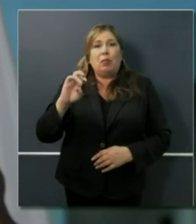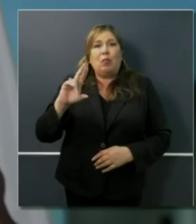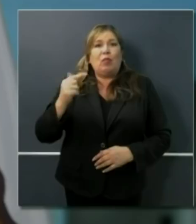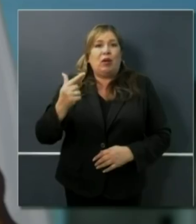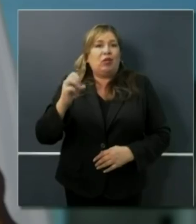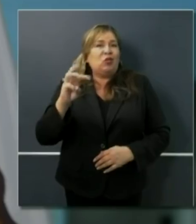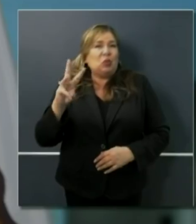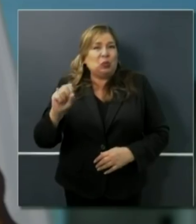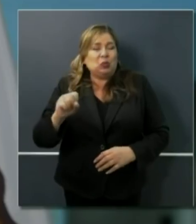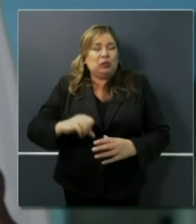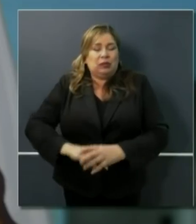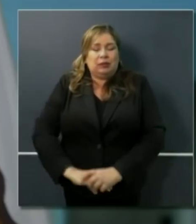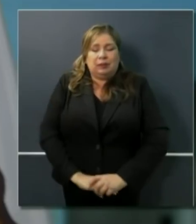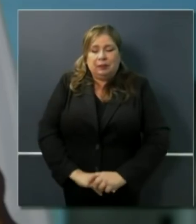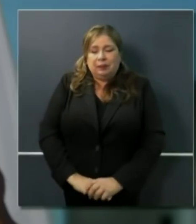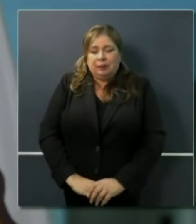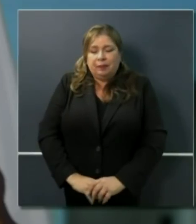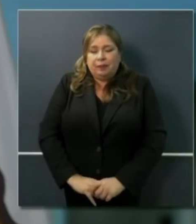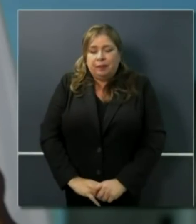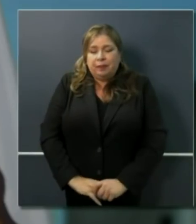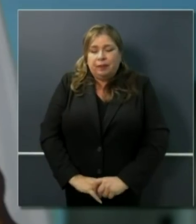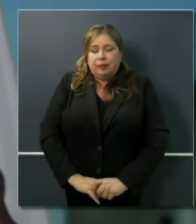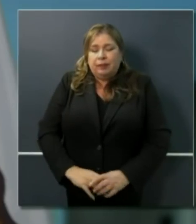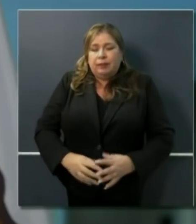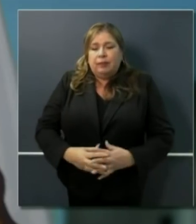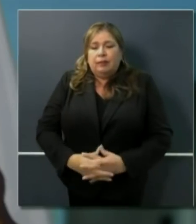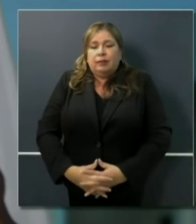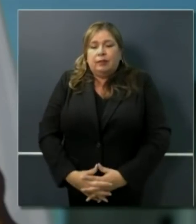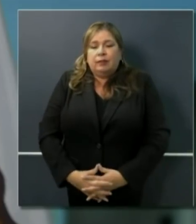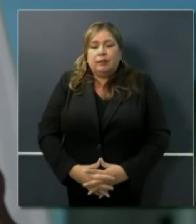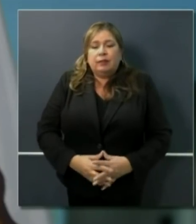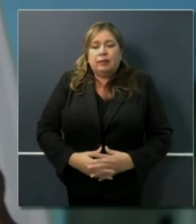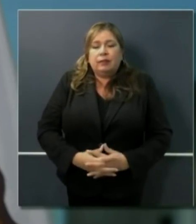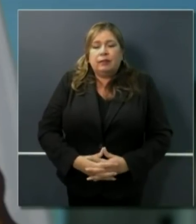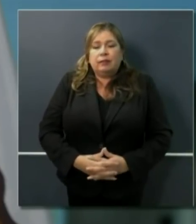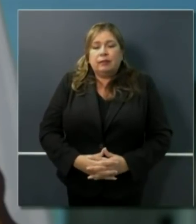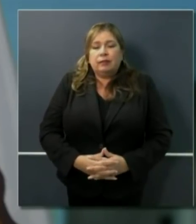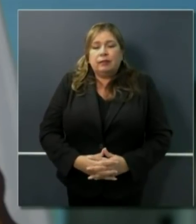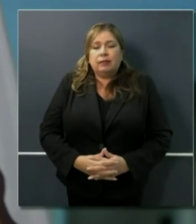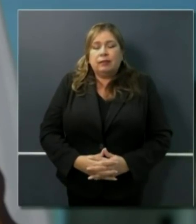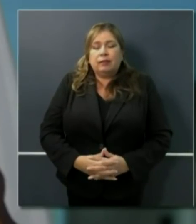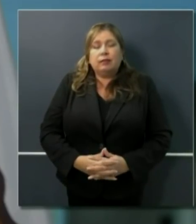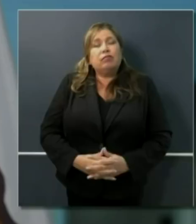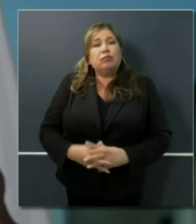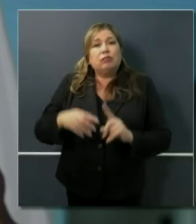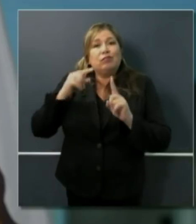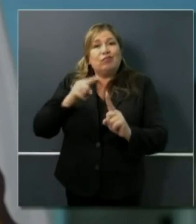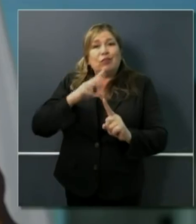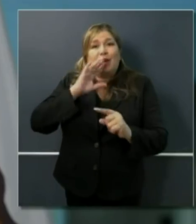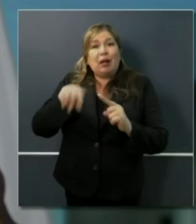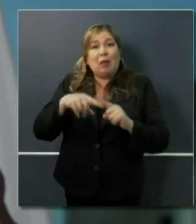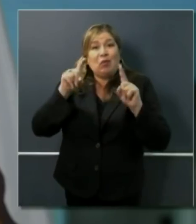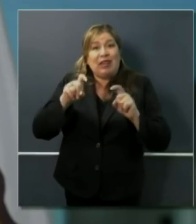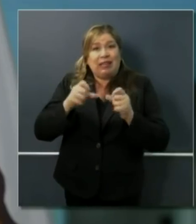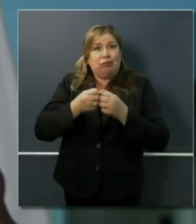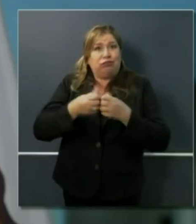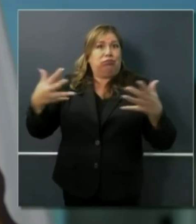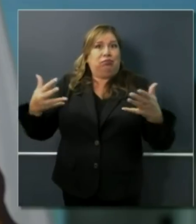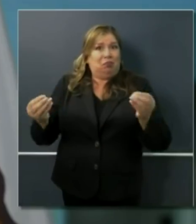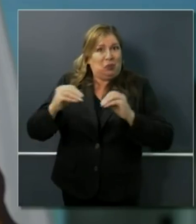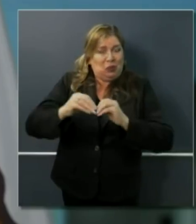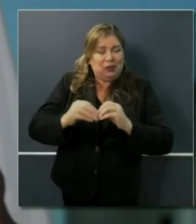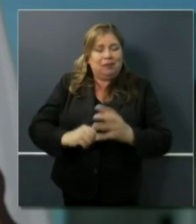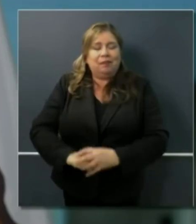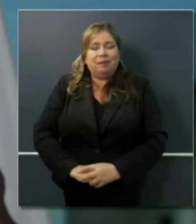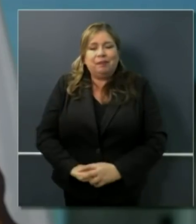Governor, you're talking about ramping up quite radically the state's ability to test, track, and trace new cases as they pop up. We